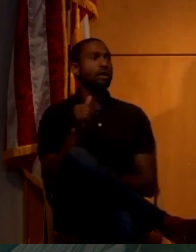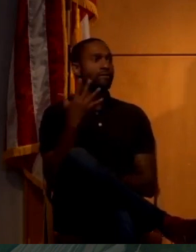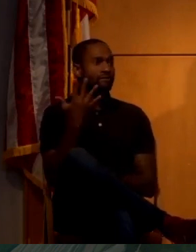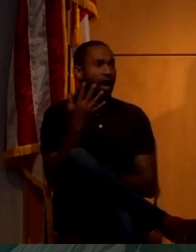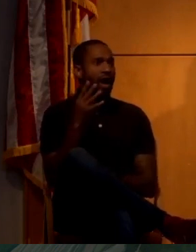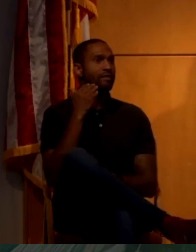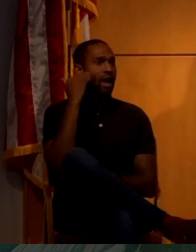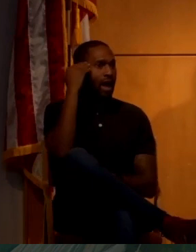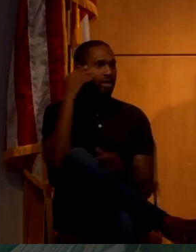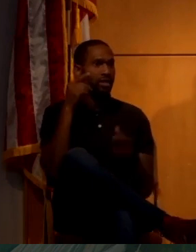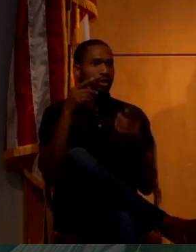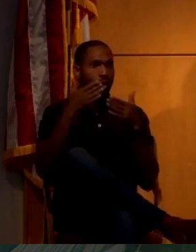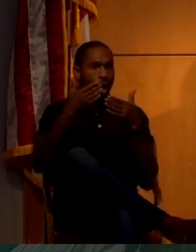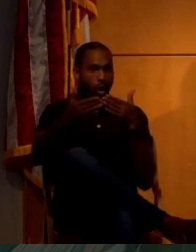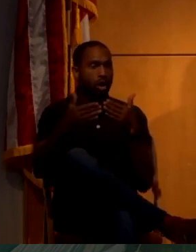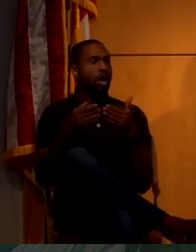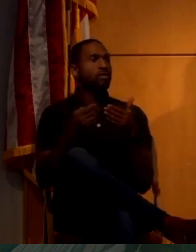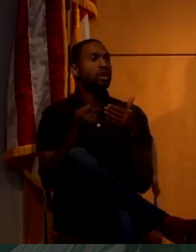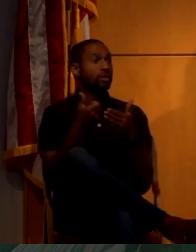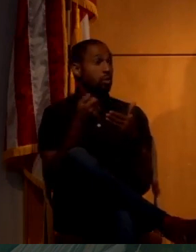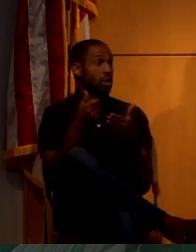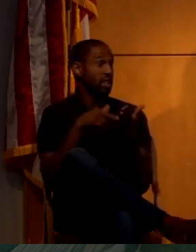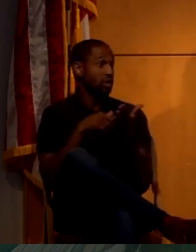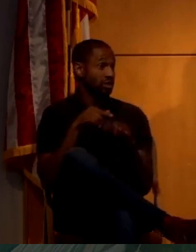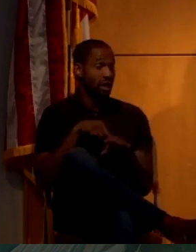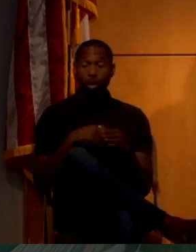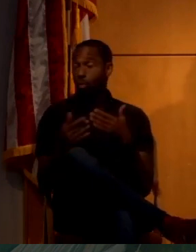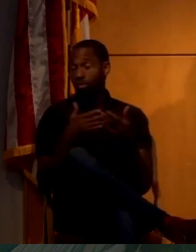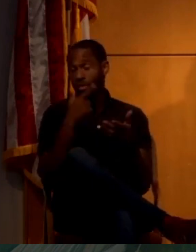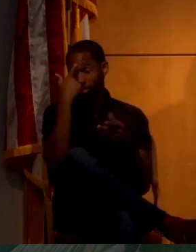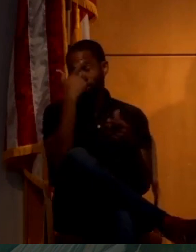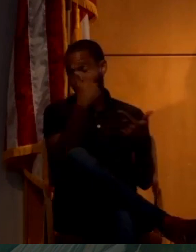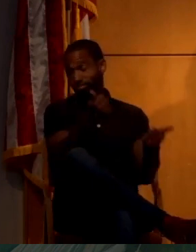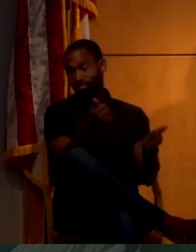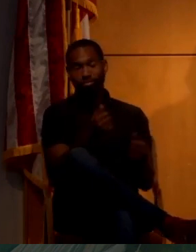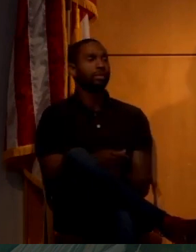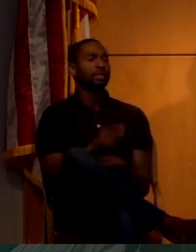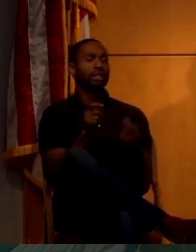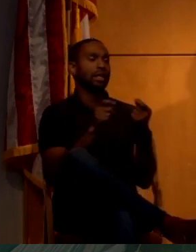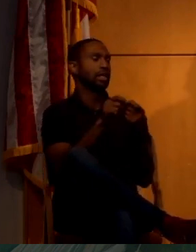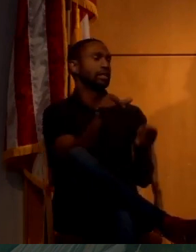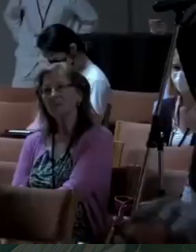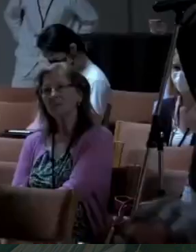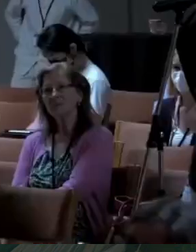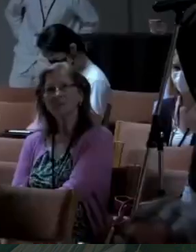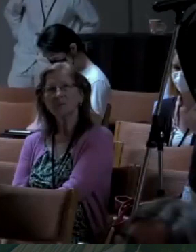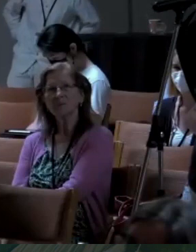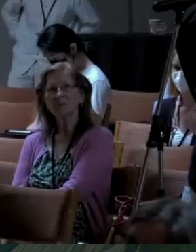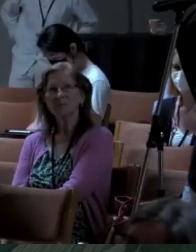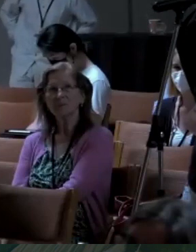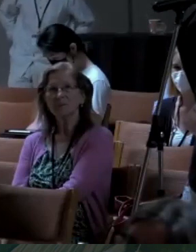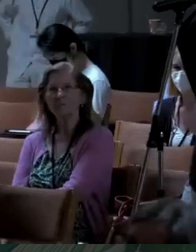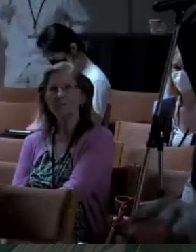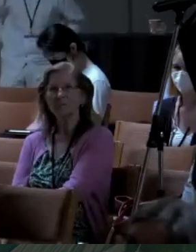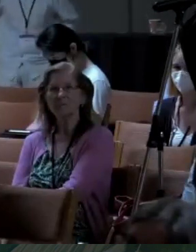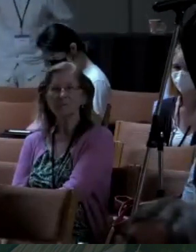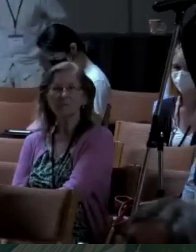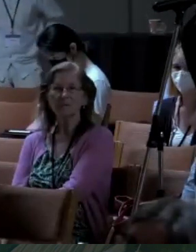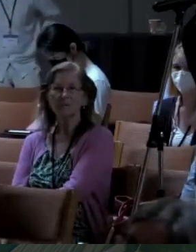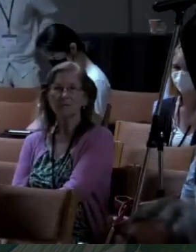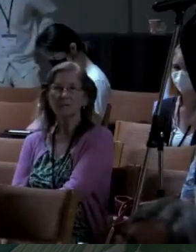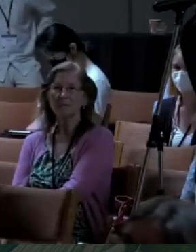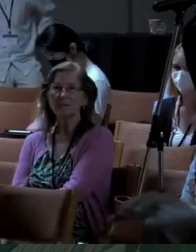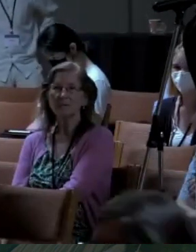flipped a coin a thousand times or, you know, for whatever number of N you want. So it's exactly the same thing. It's statistics. Yeah. You know,